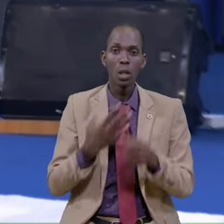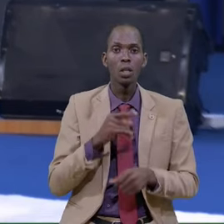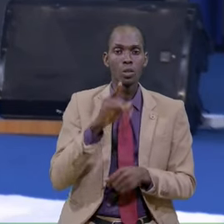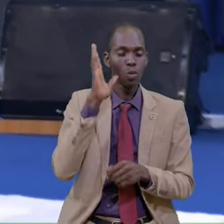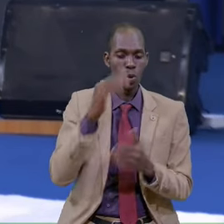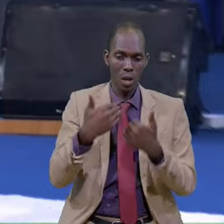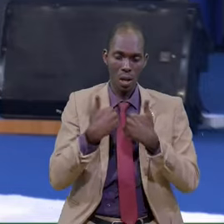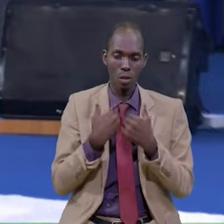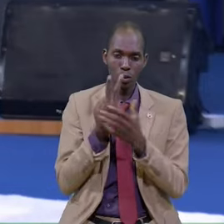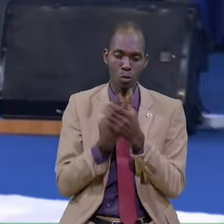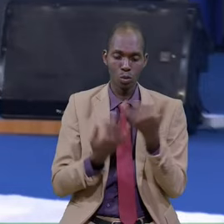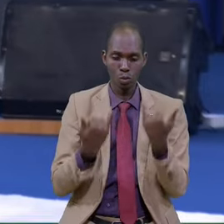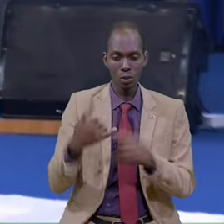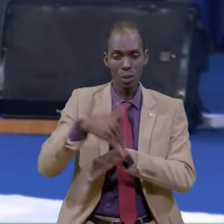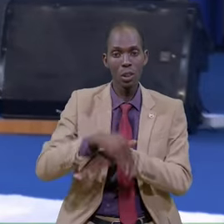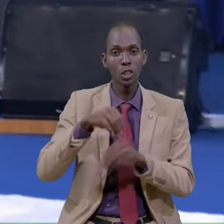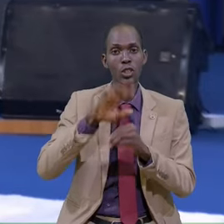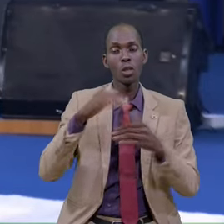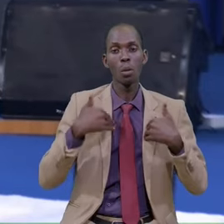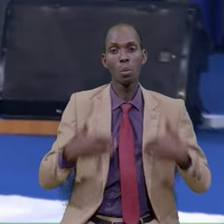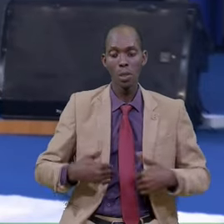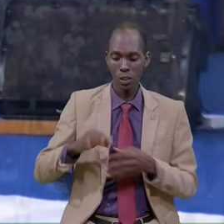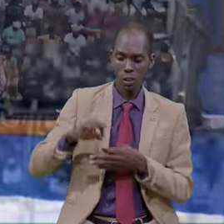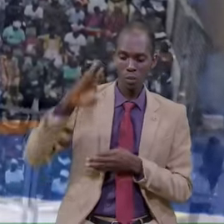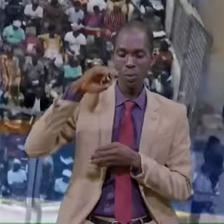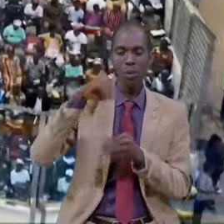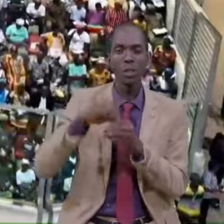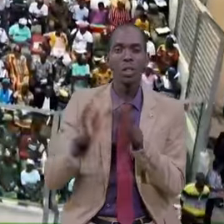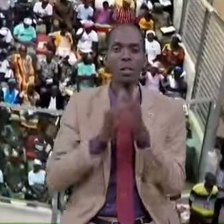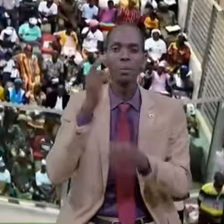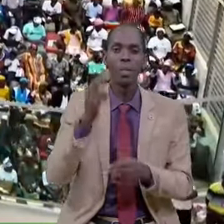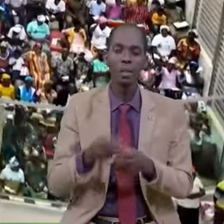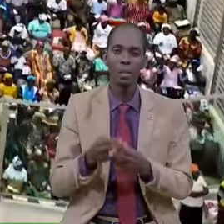tonight in your body in your spirit in Jesus